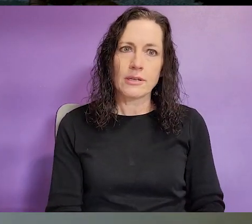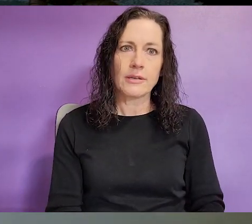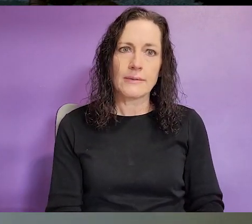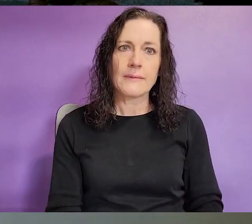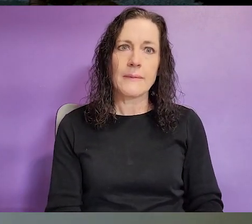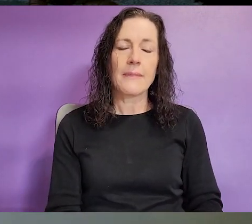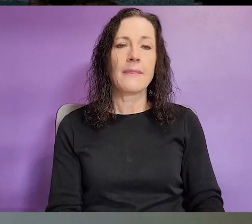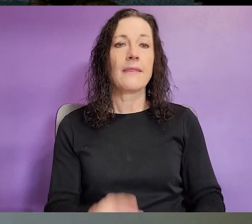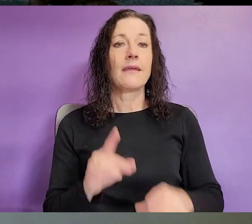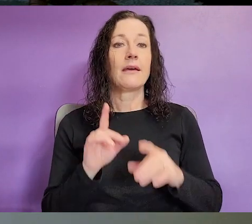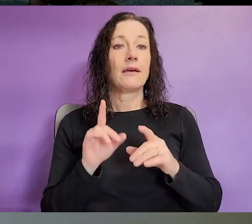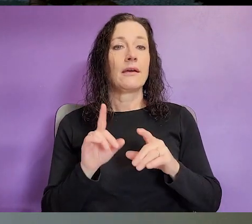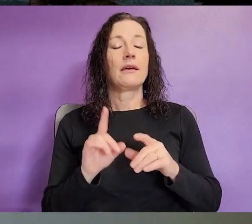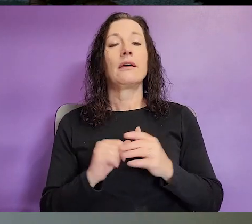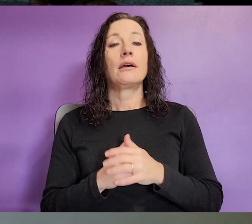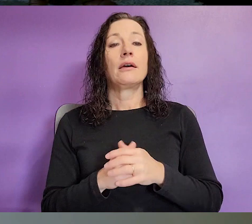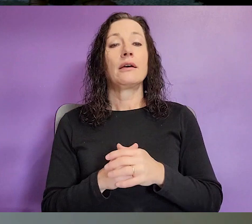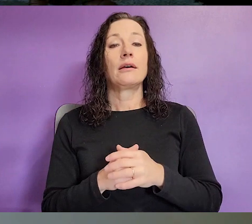Because